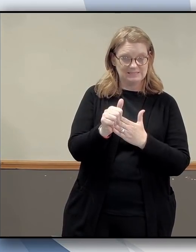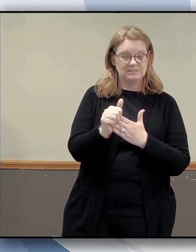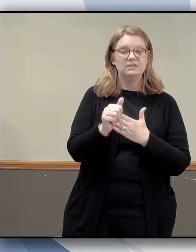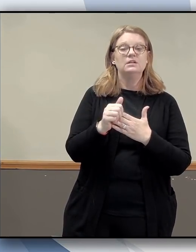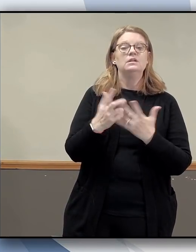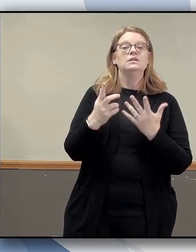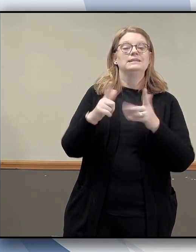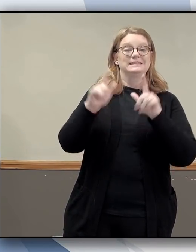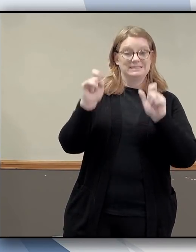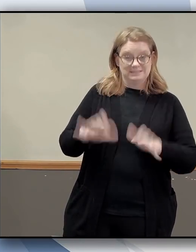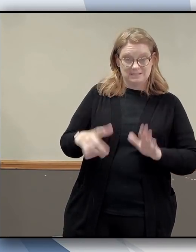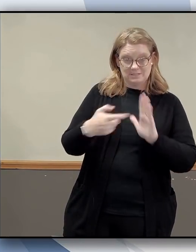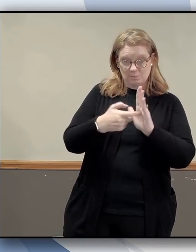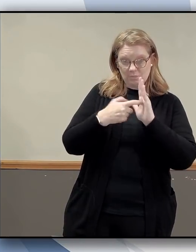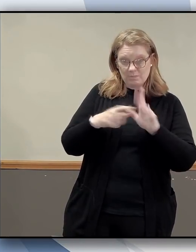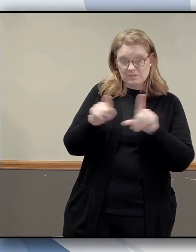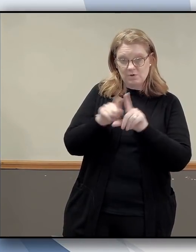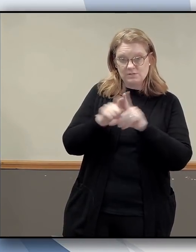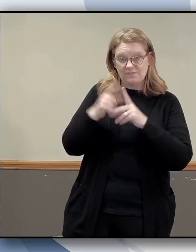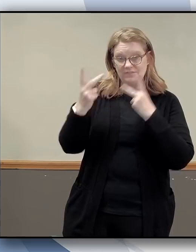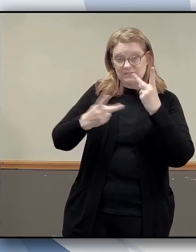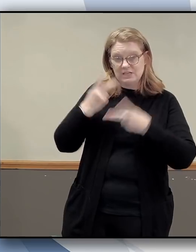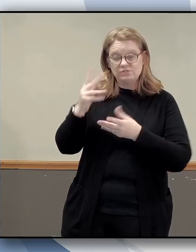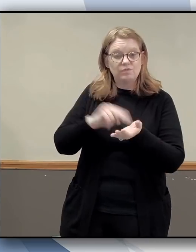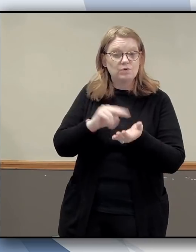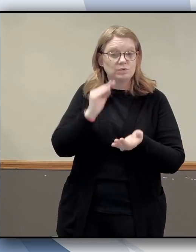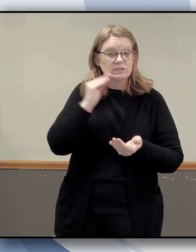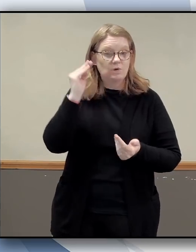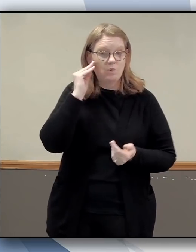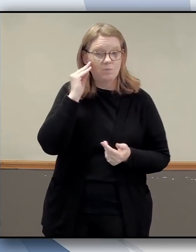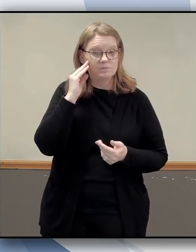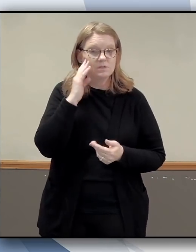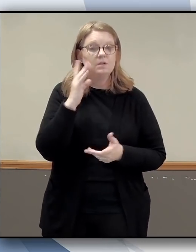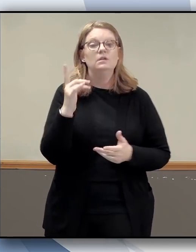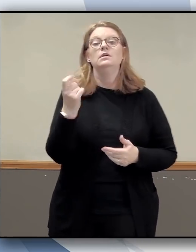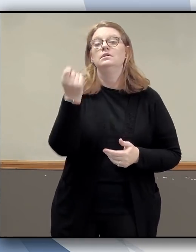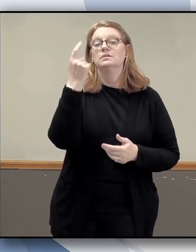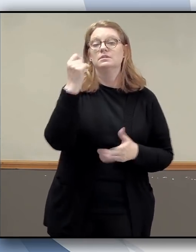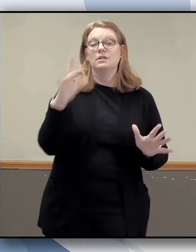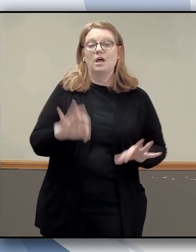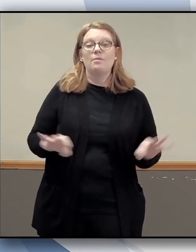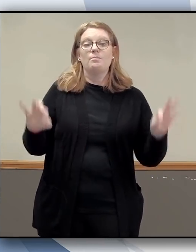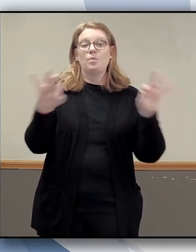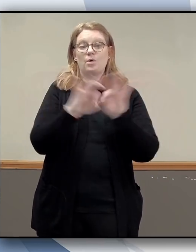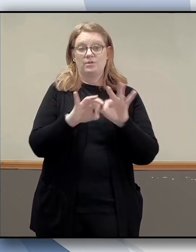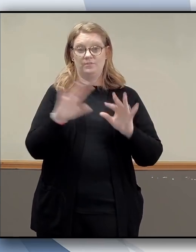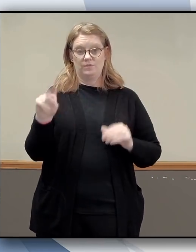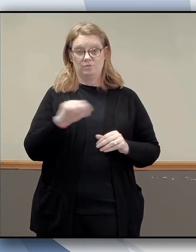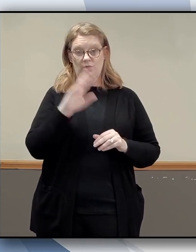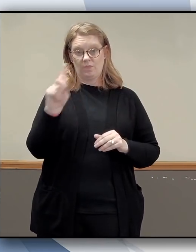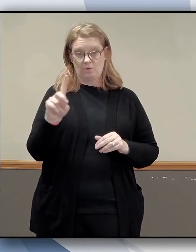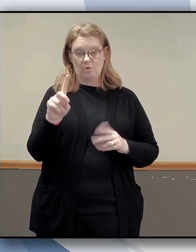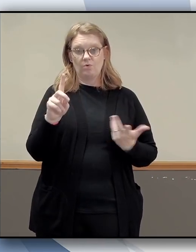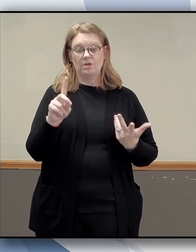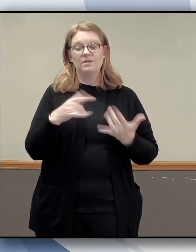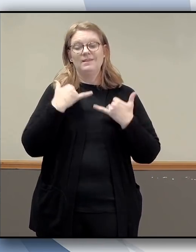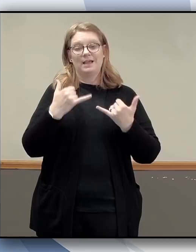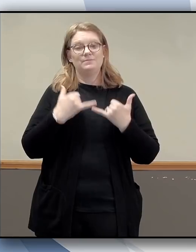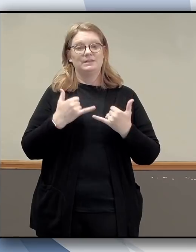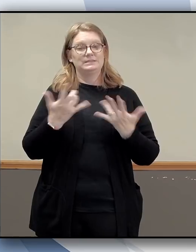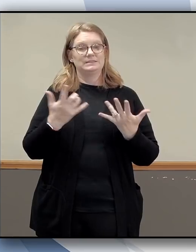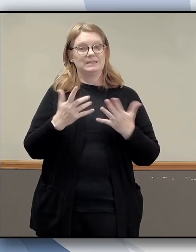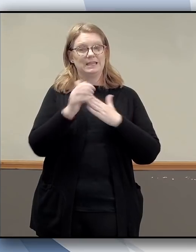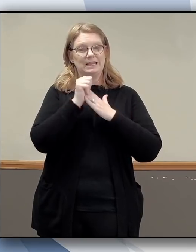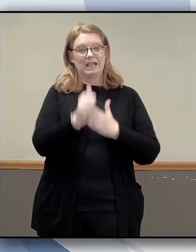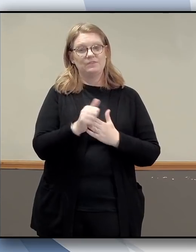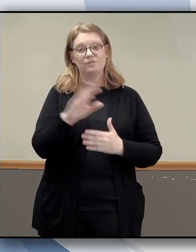testing requirements and visitation for nursing homes, key North Dakota stakeholders have been working to update existing guidelines for